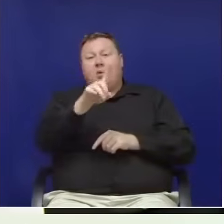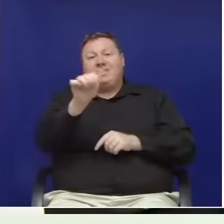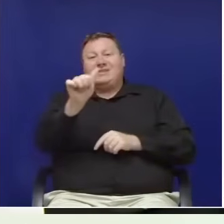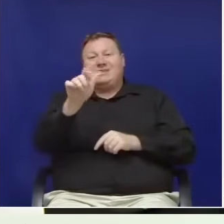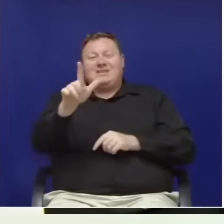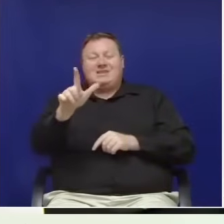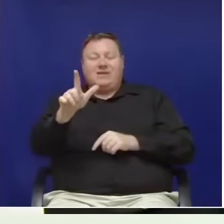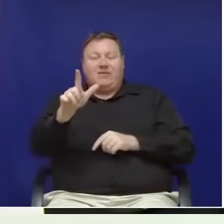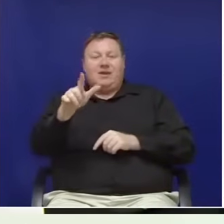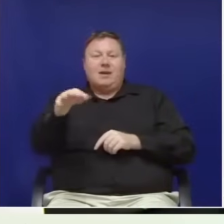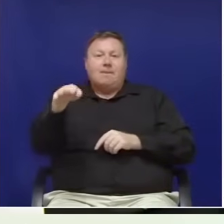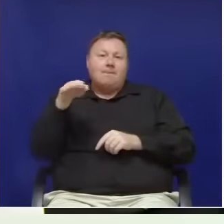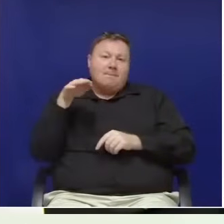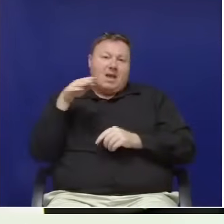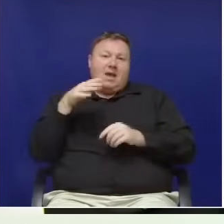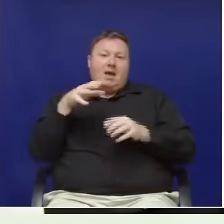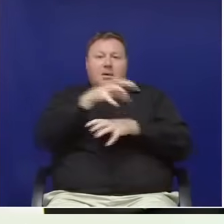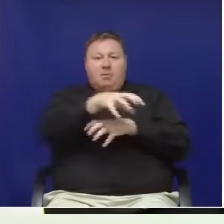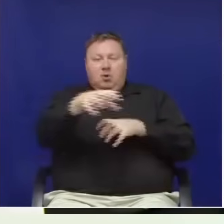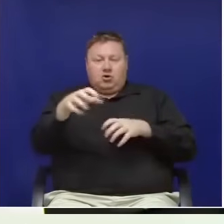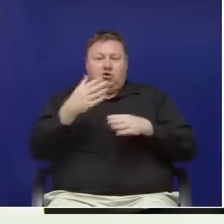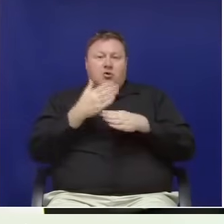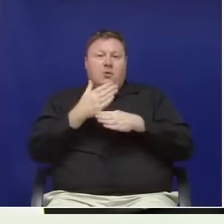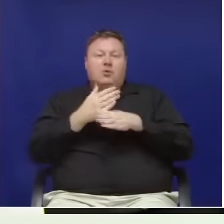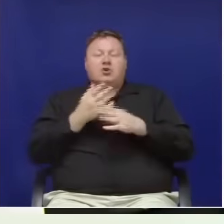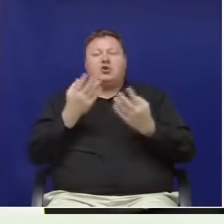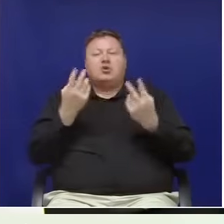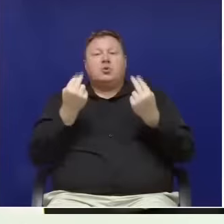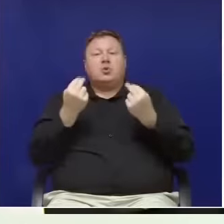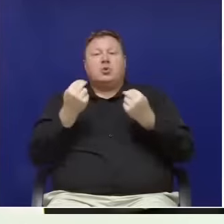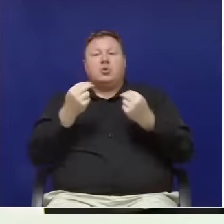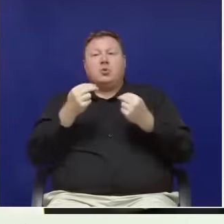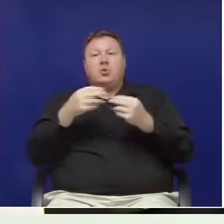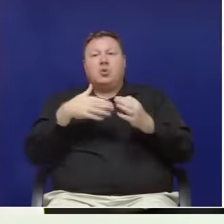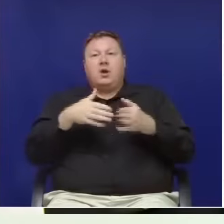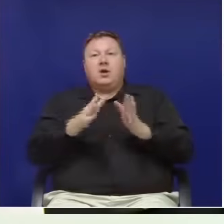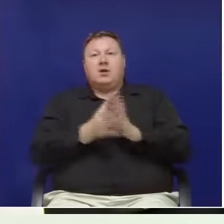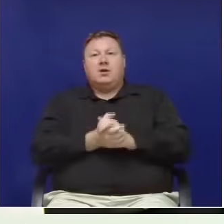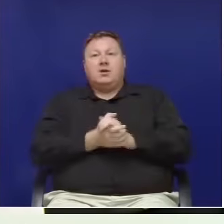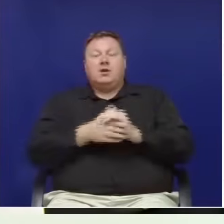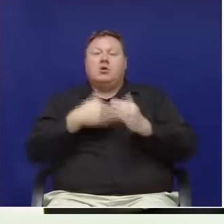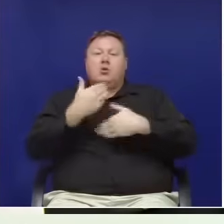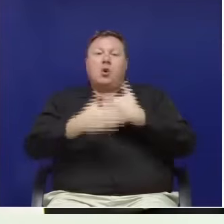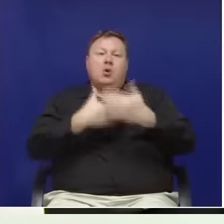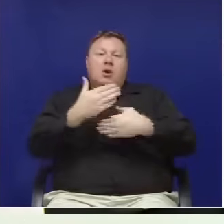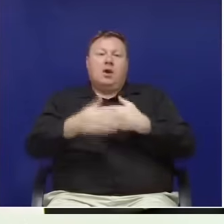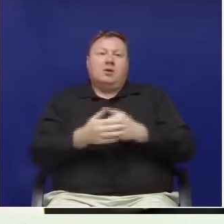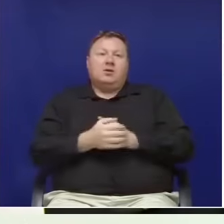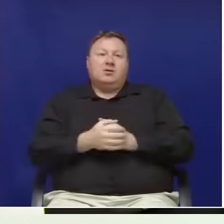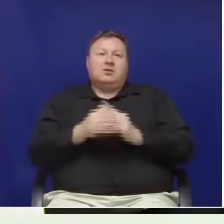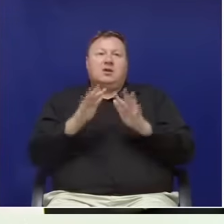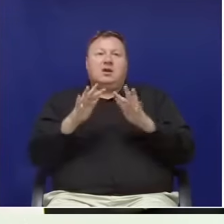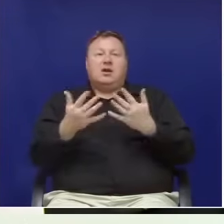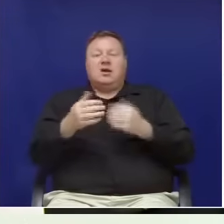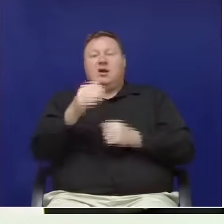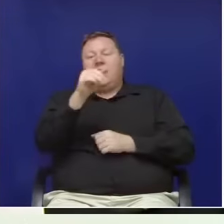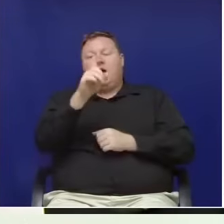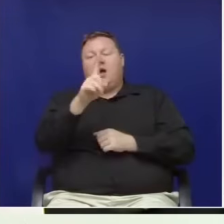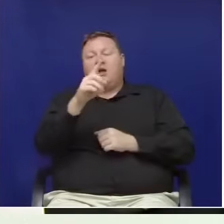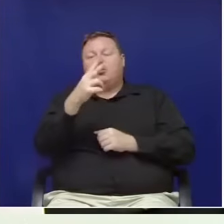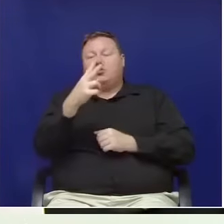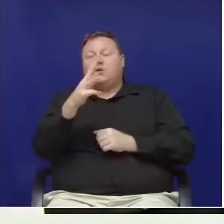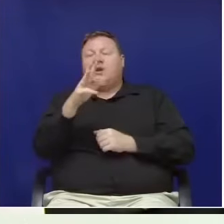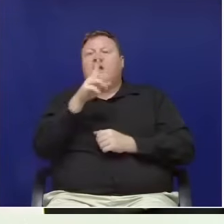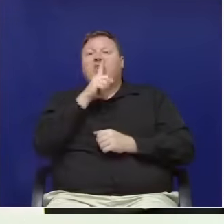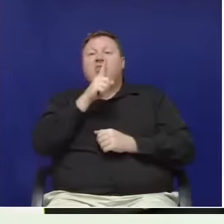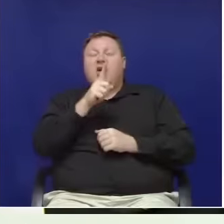branches were operational under this new platform. The rollout has already enabled more than 129,000 smart